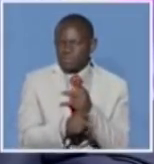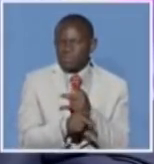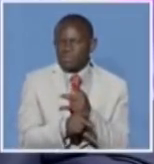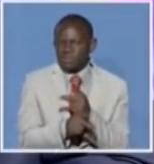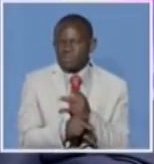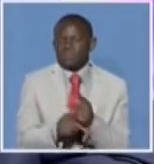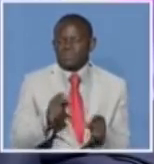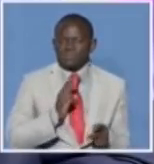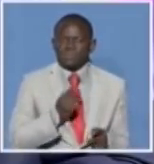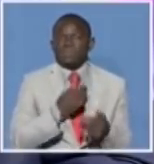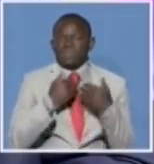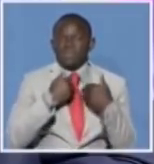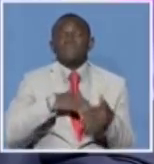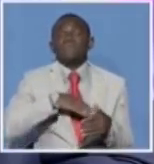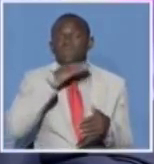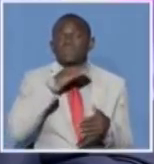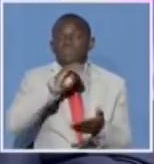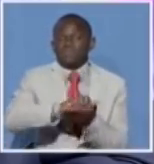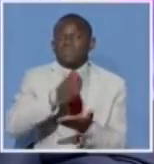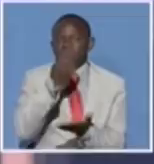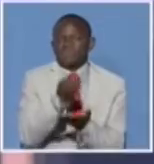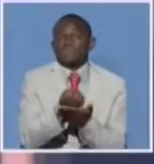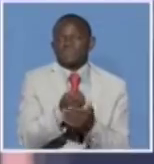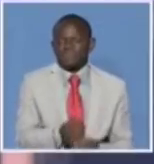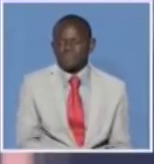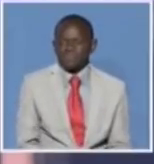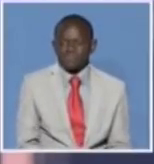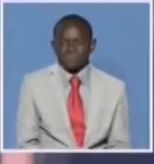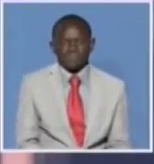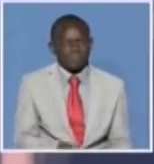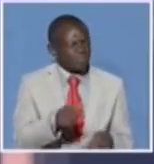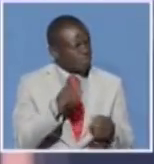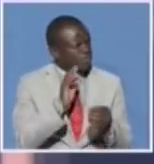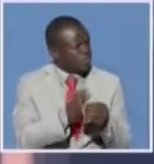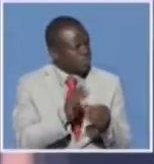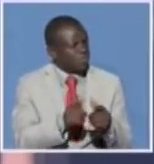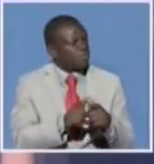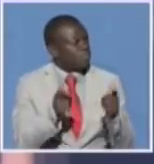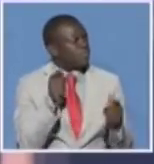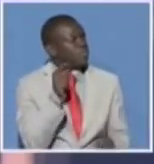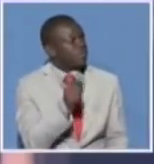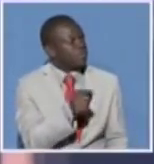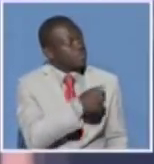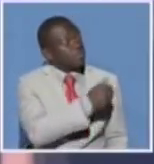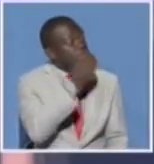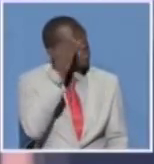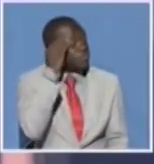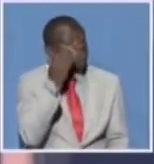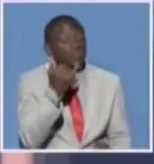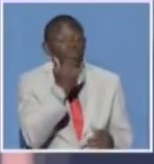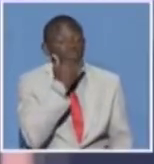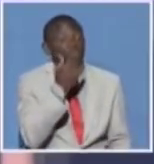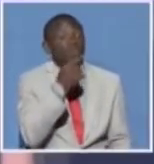to understand. This is a big problem, and by now we should know where to place the blame. Where is the blame? Who's